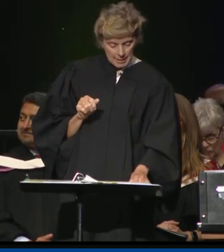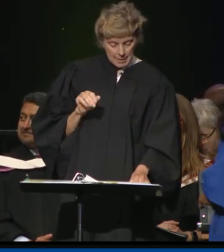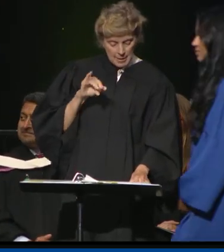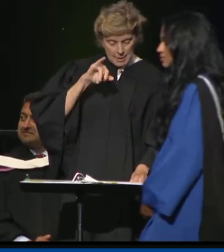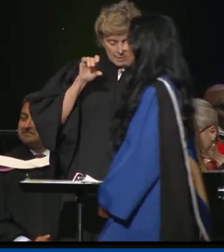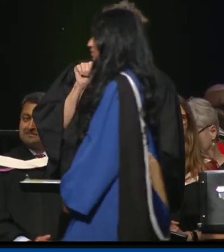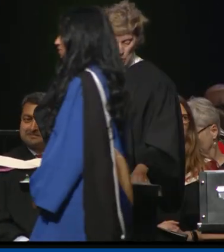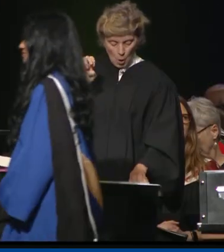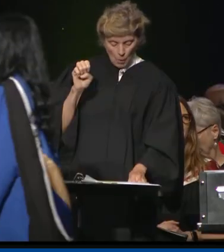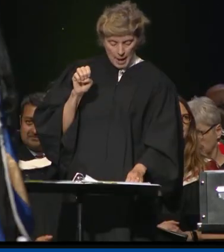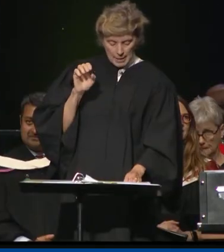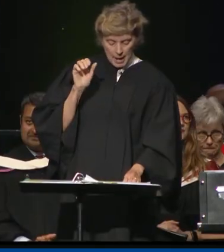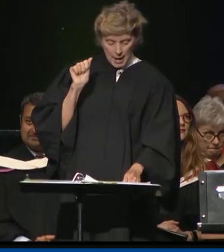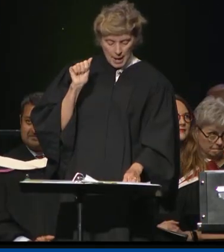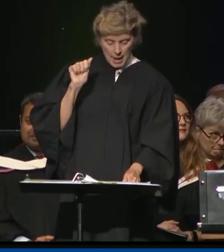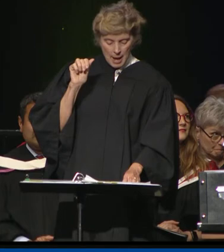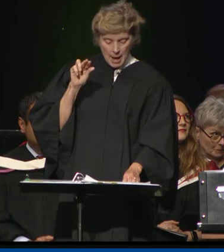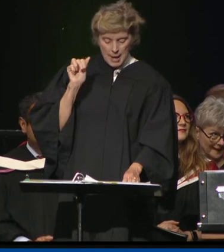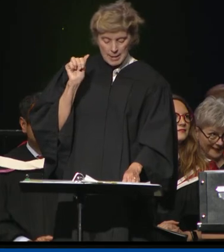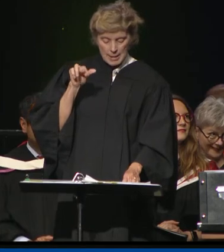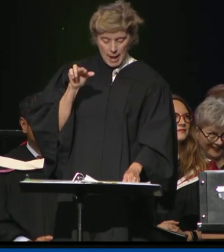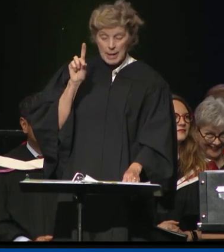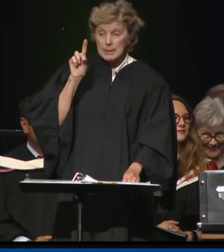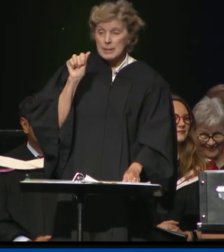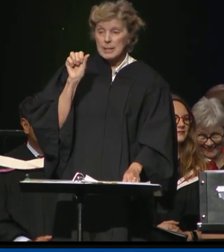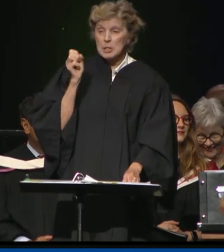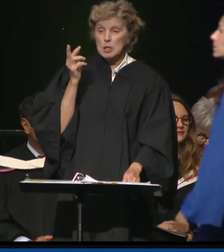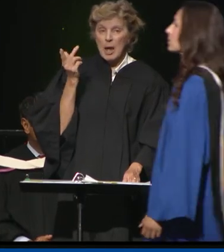Joanna Anandashankar.